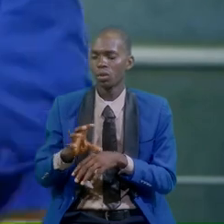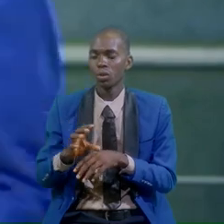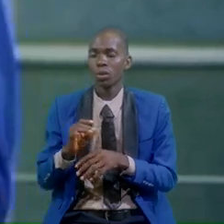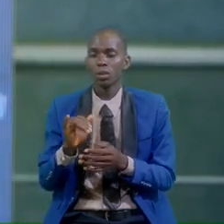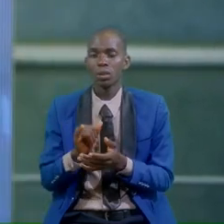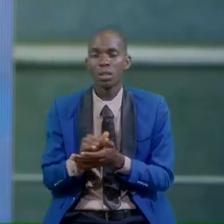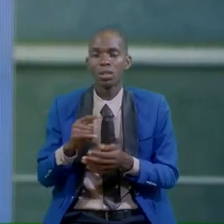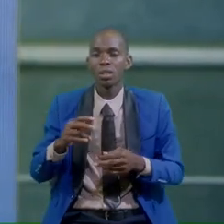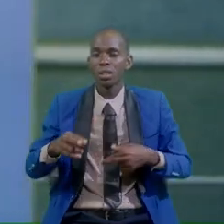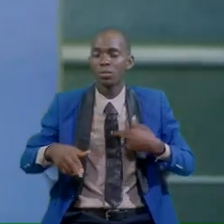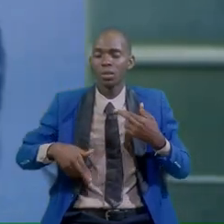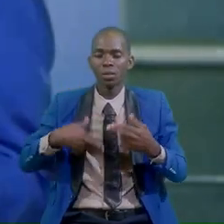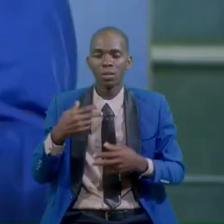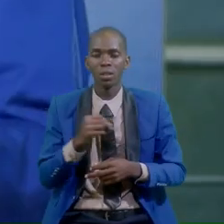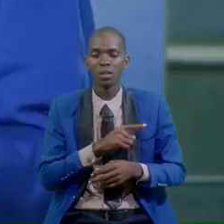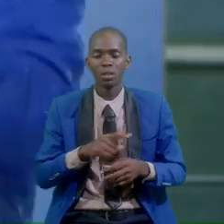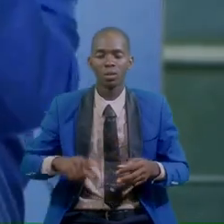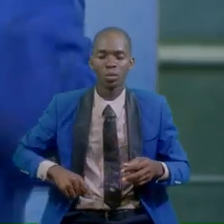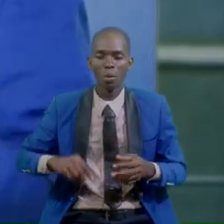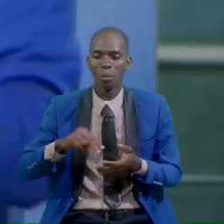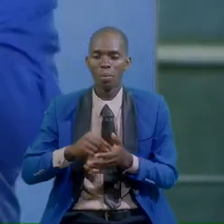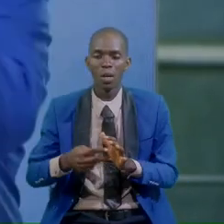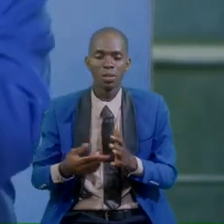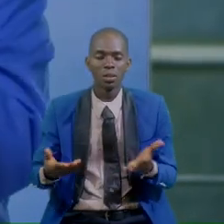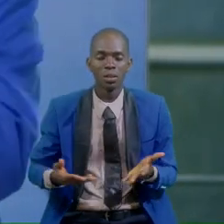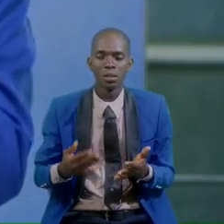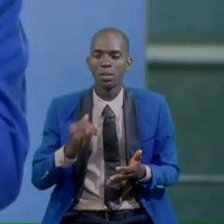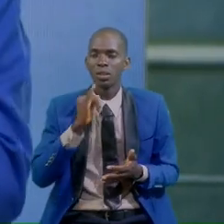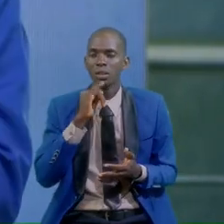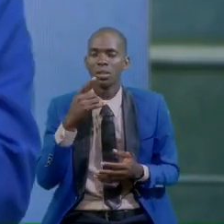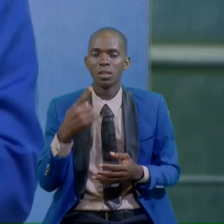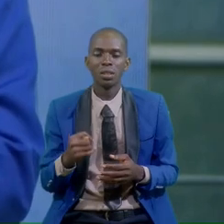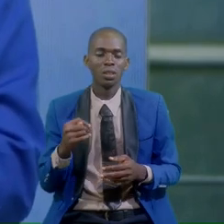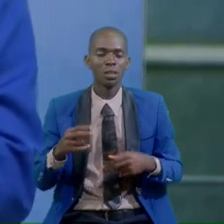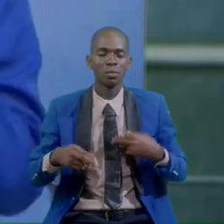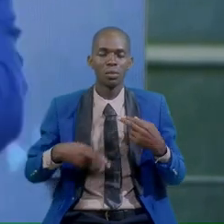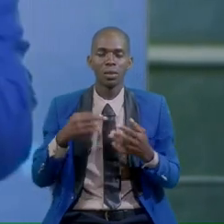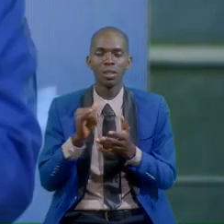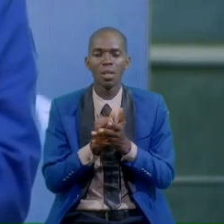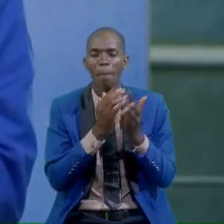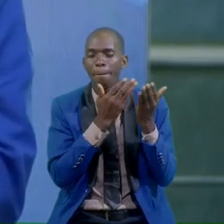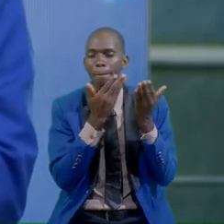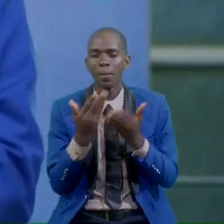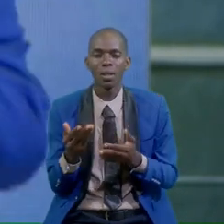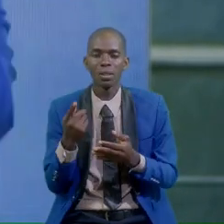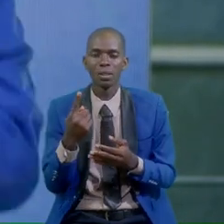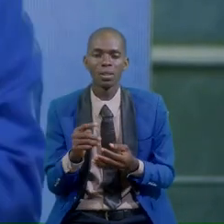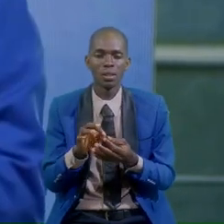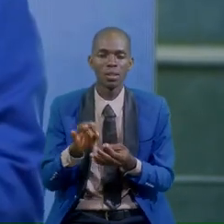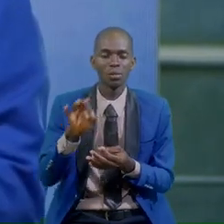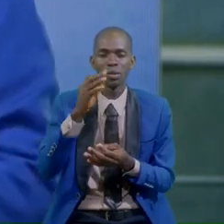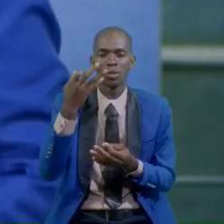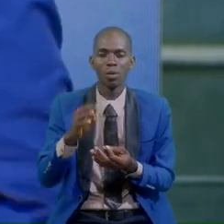about is the revival that brings the spirit of purity, the spirit of peace,